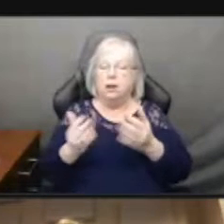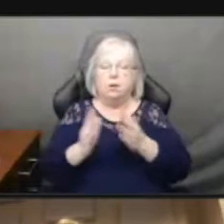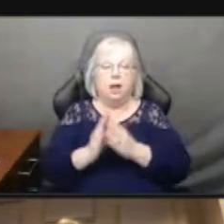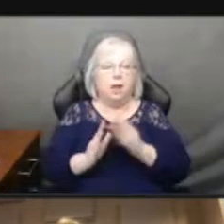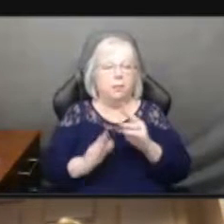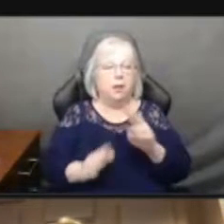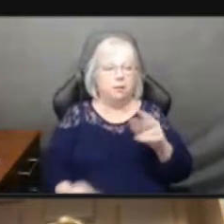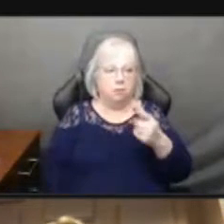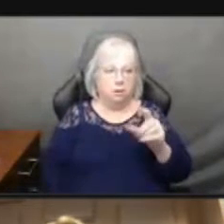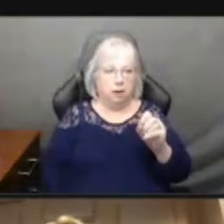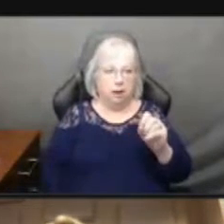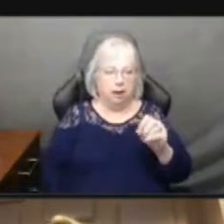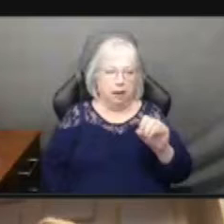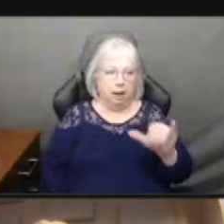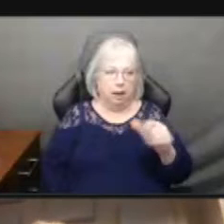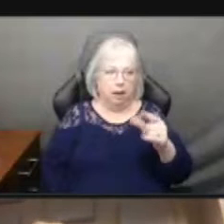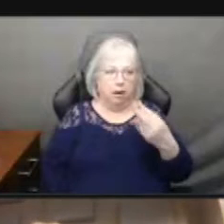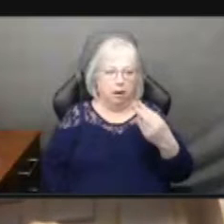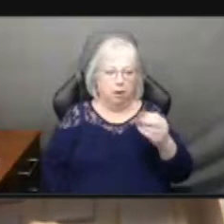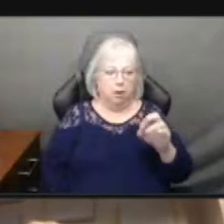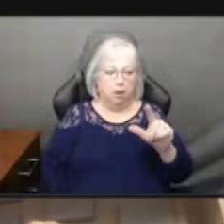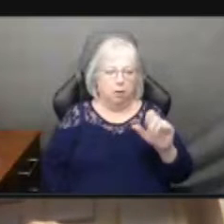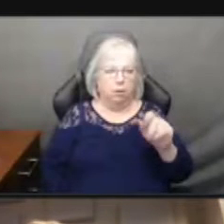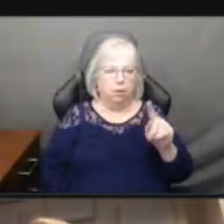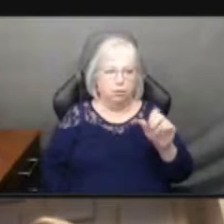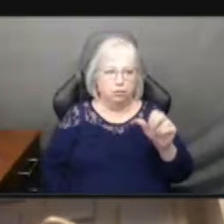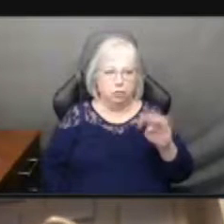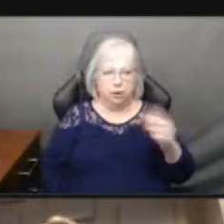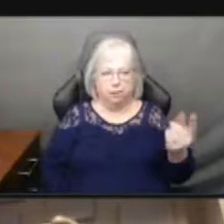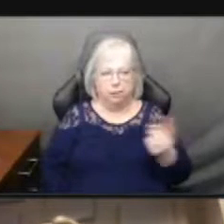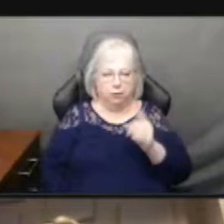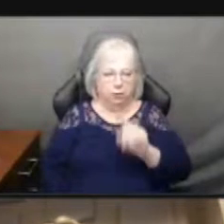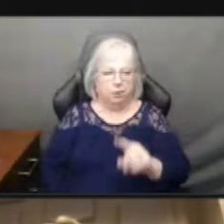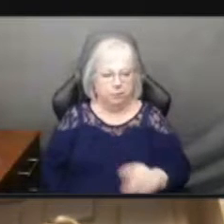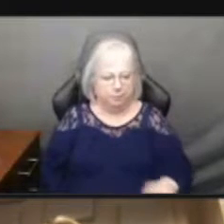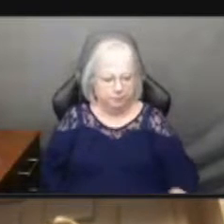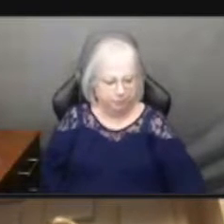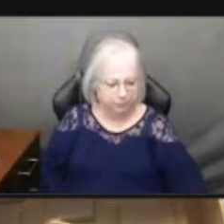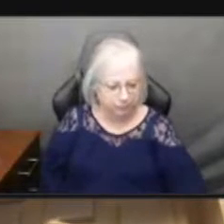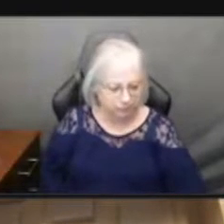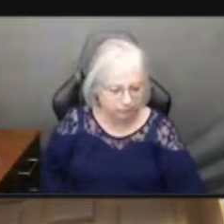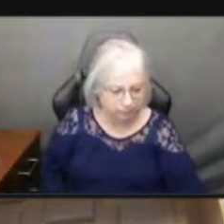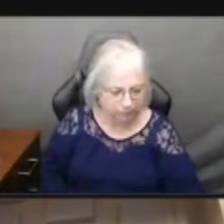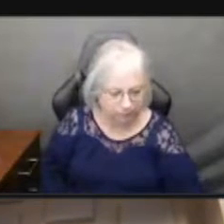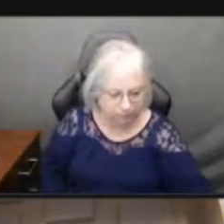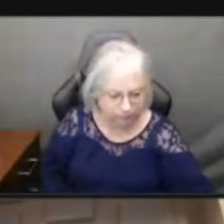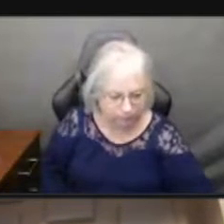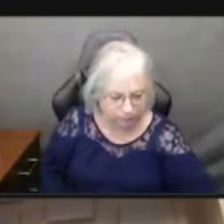Holstrom.